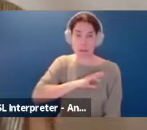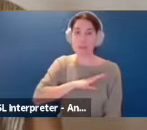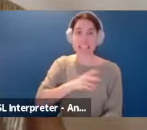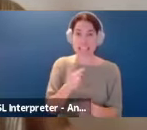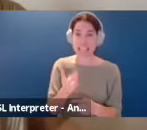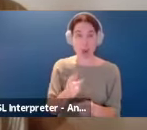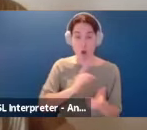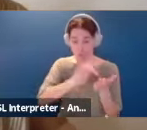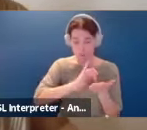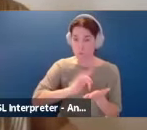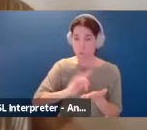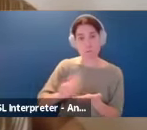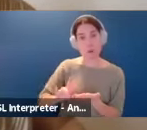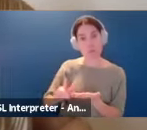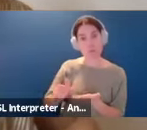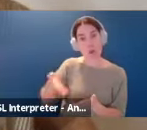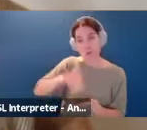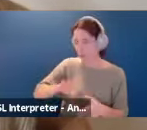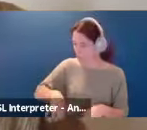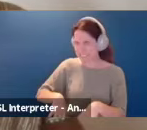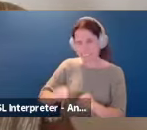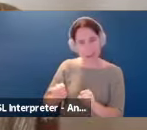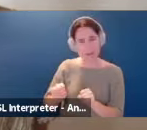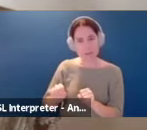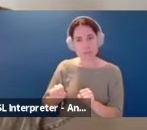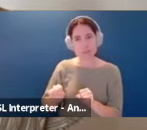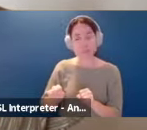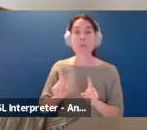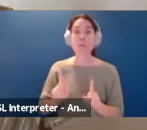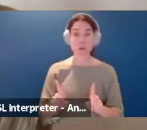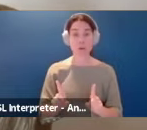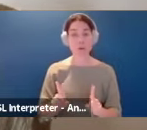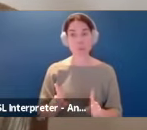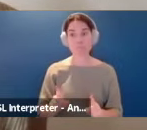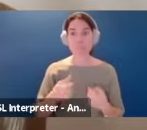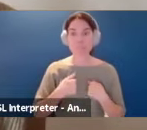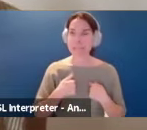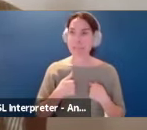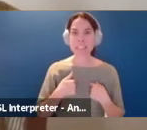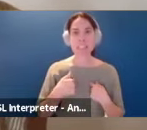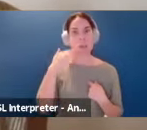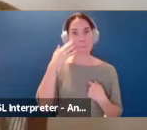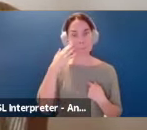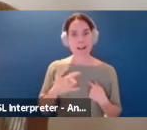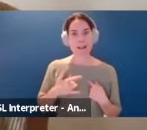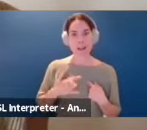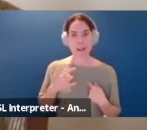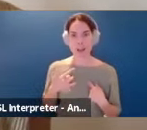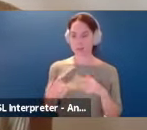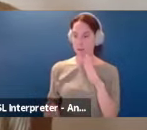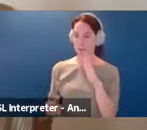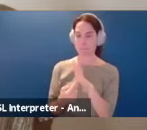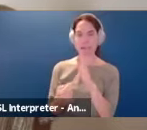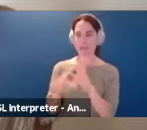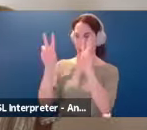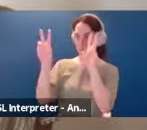deeply understood so i hear black lives matter as no more no less than an expression of